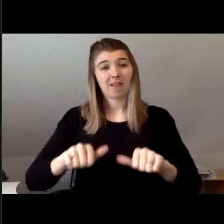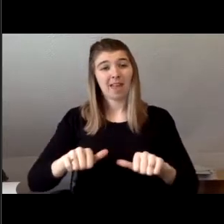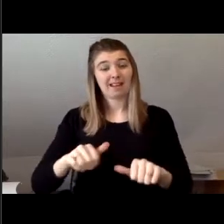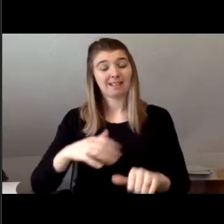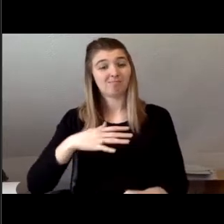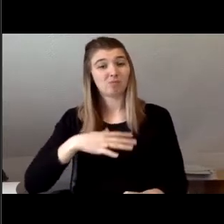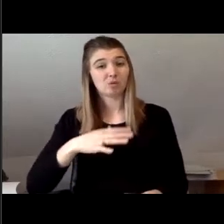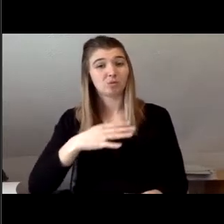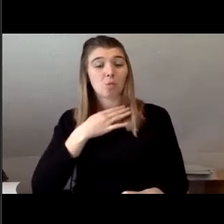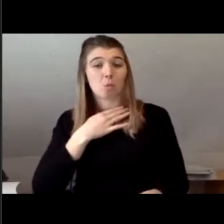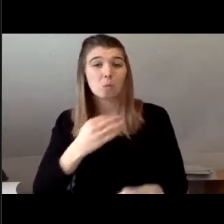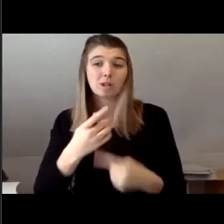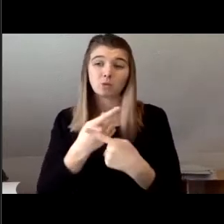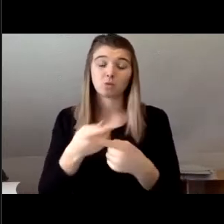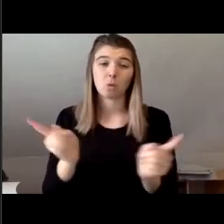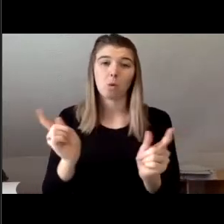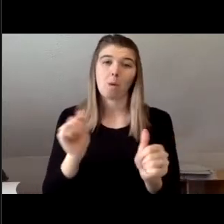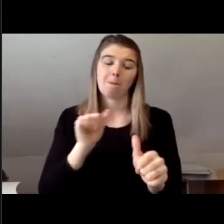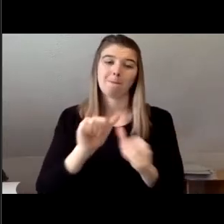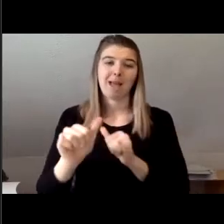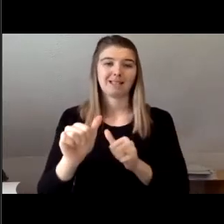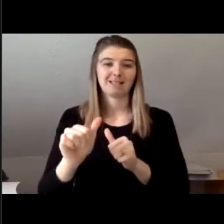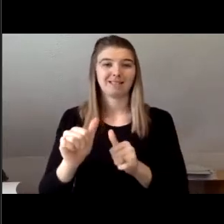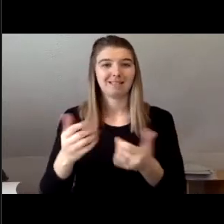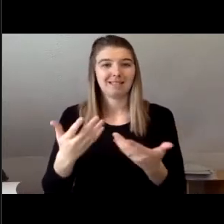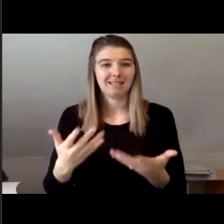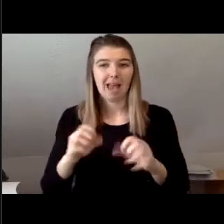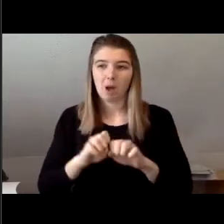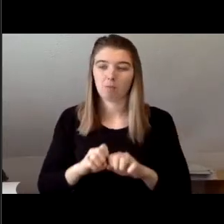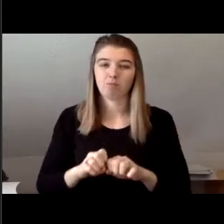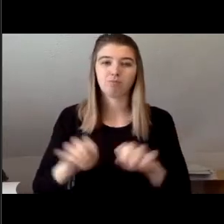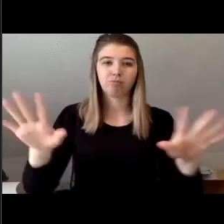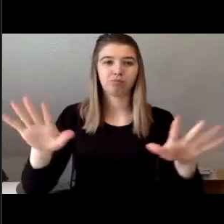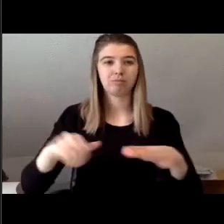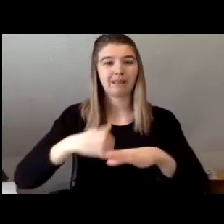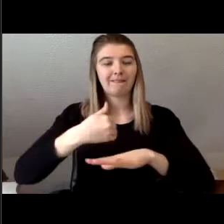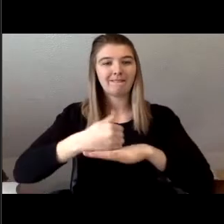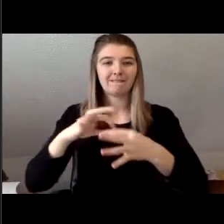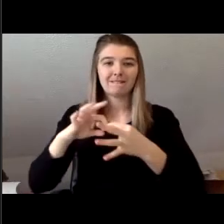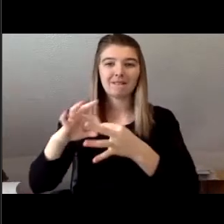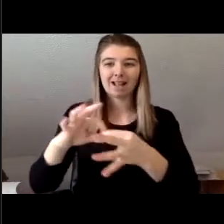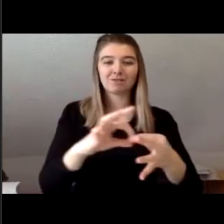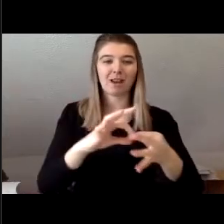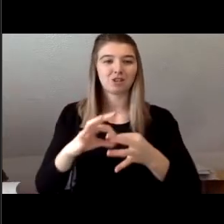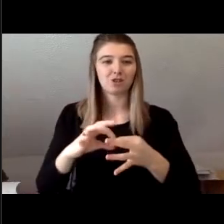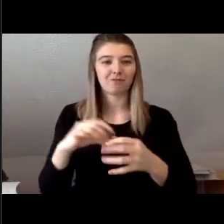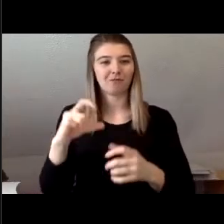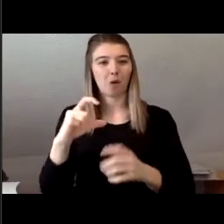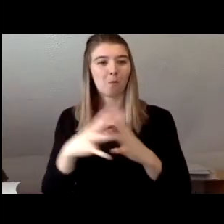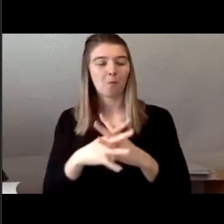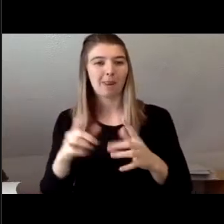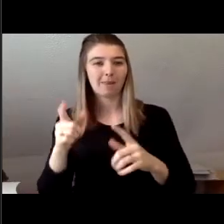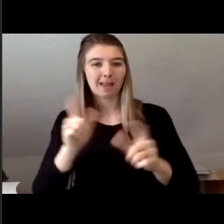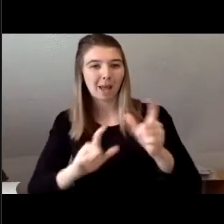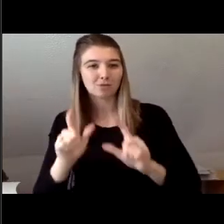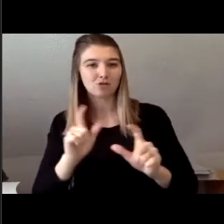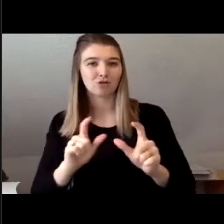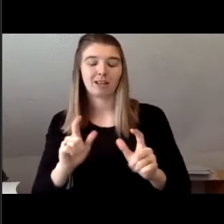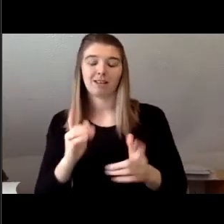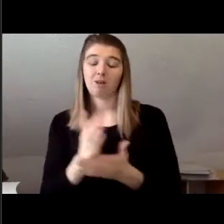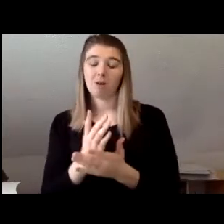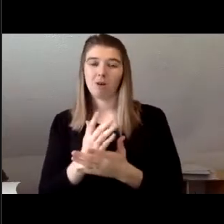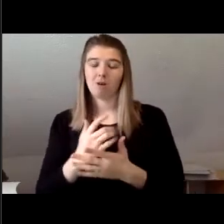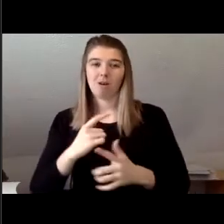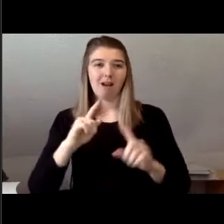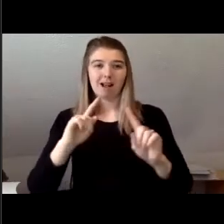best for the launch of your federation. I can't say strongly enough how very excited I am and how very important it